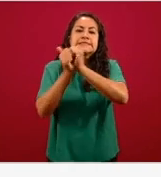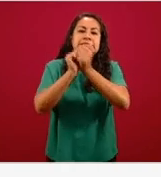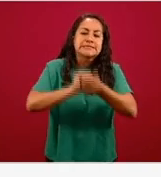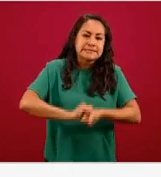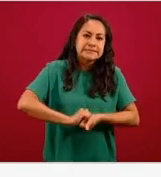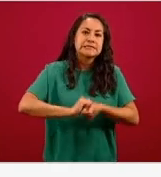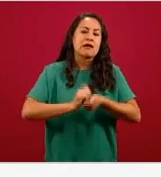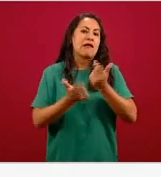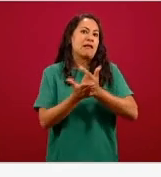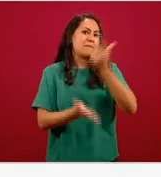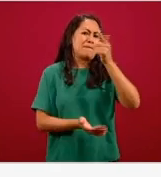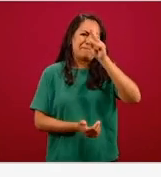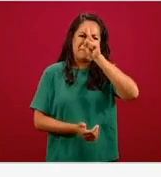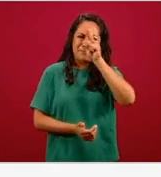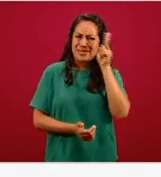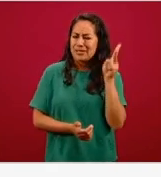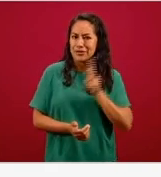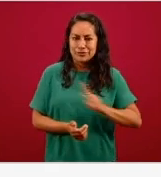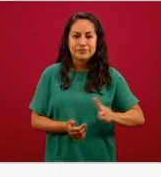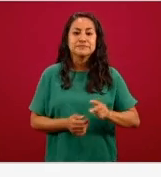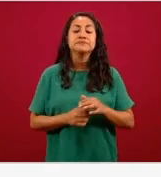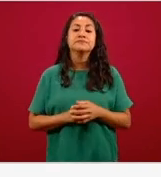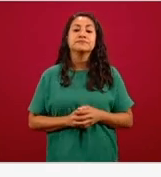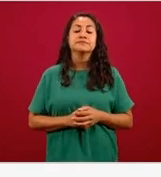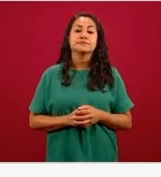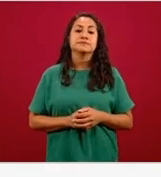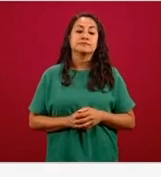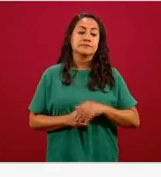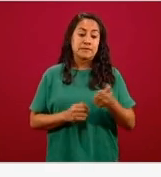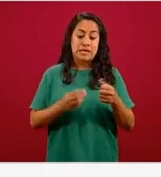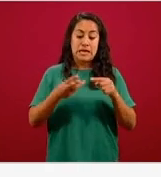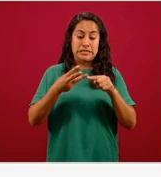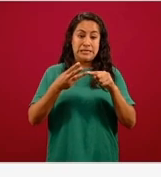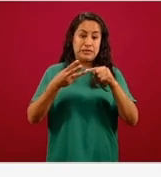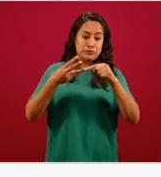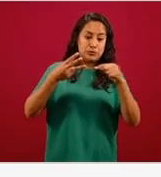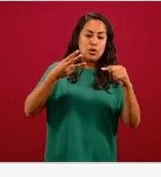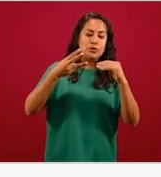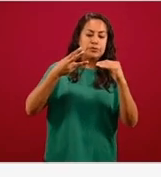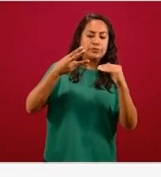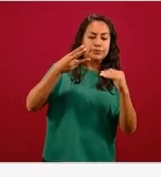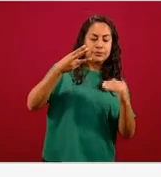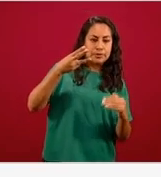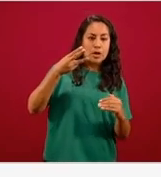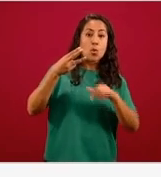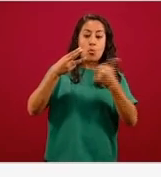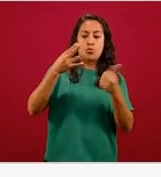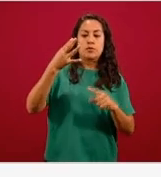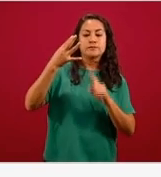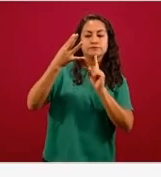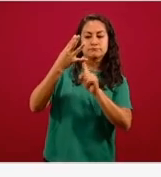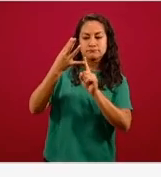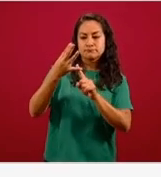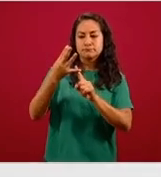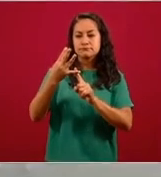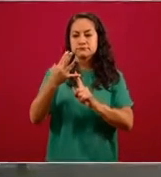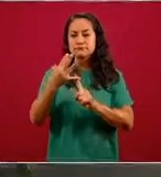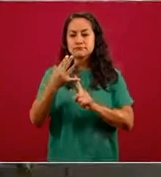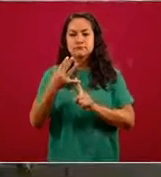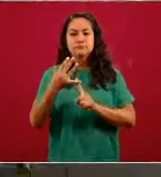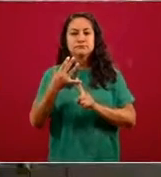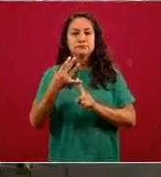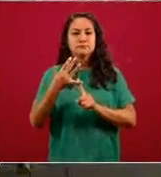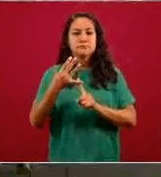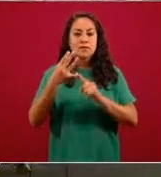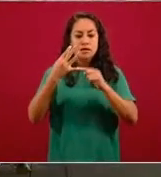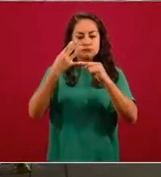hospitalized severe cases, which appear represented in the